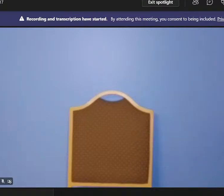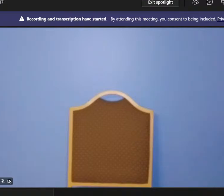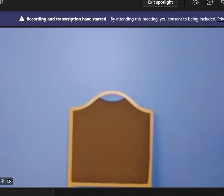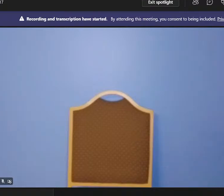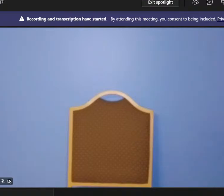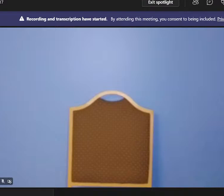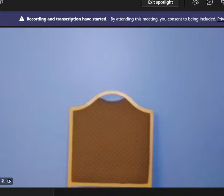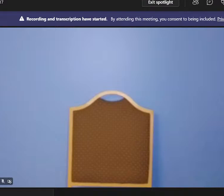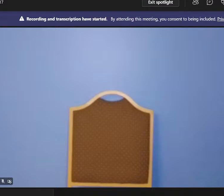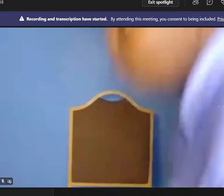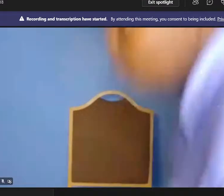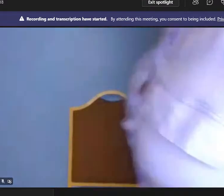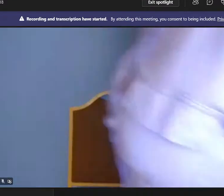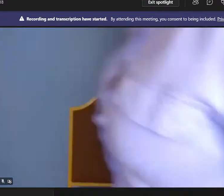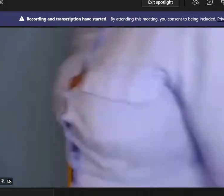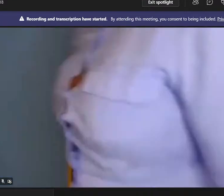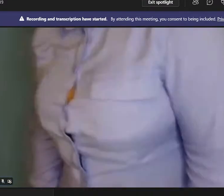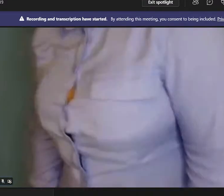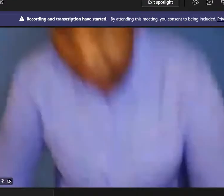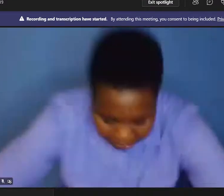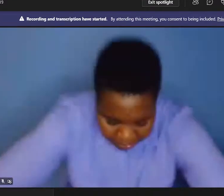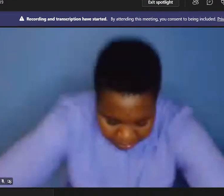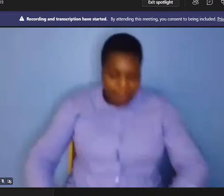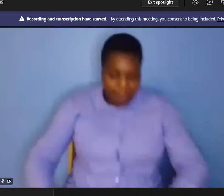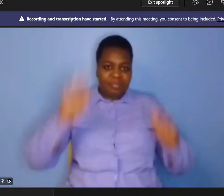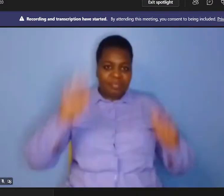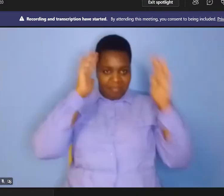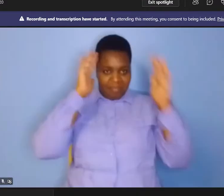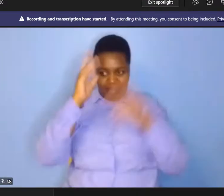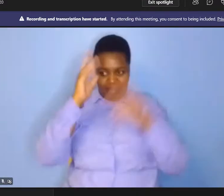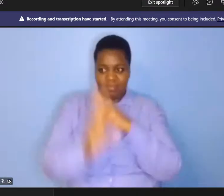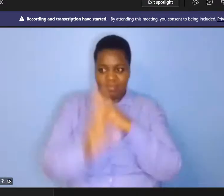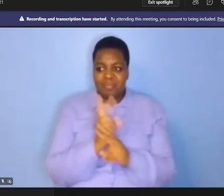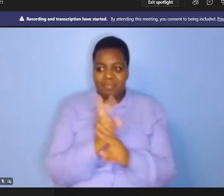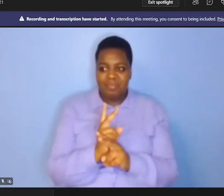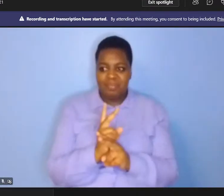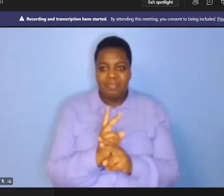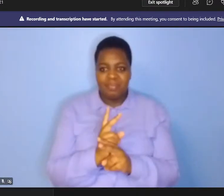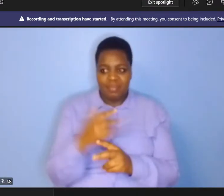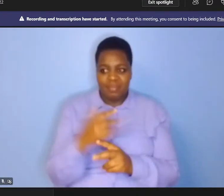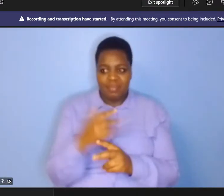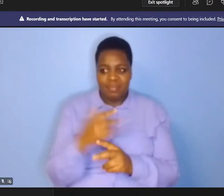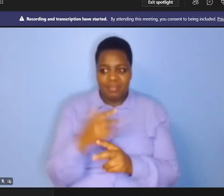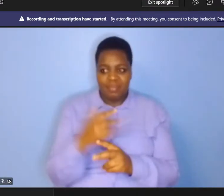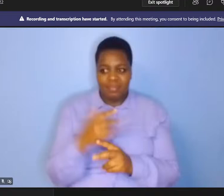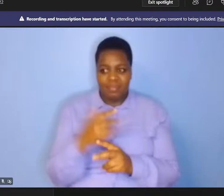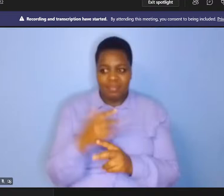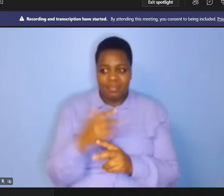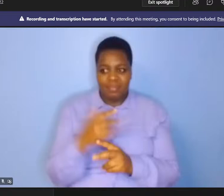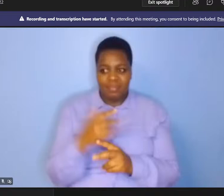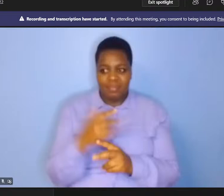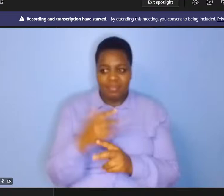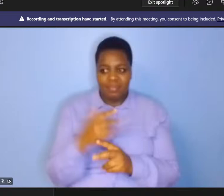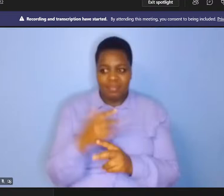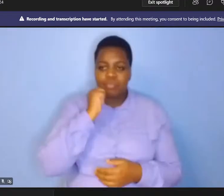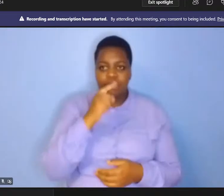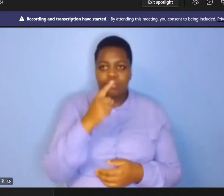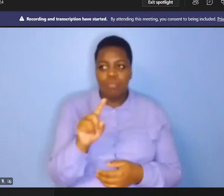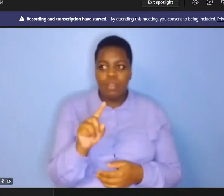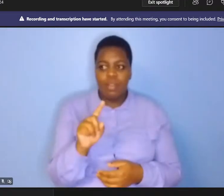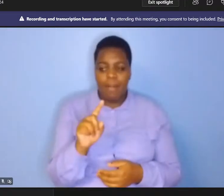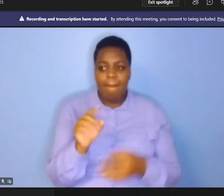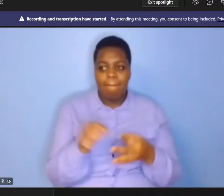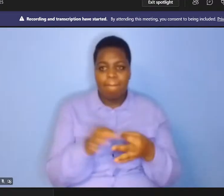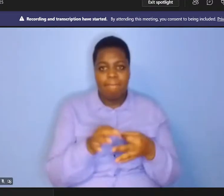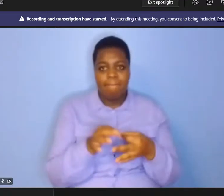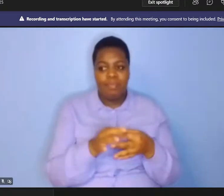Good morning again, everyone in attendance. I think we're going to reconvene. We do apologize for the extended